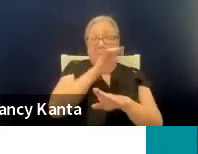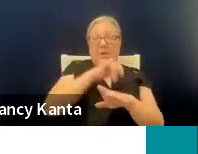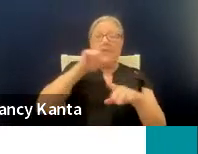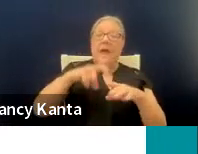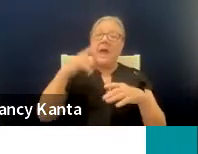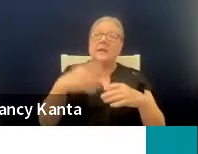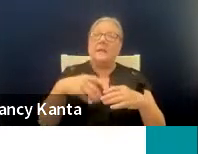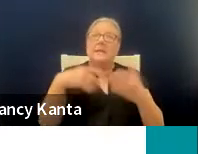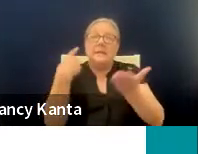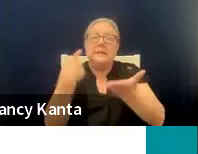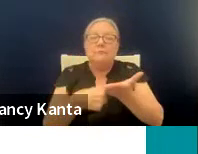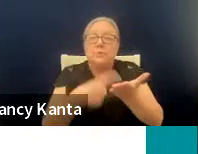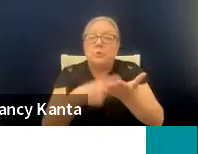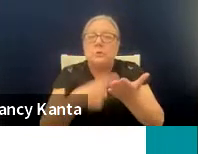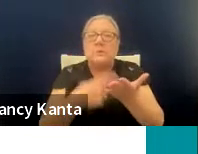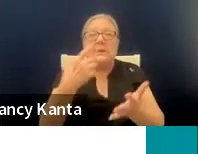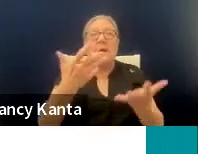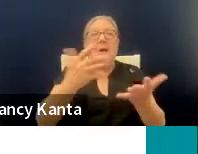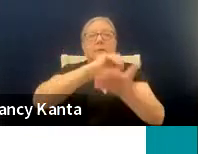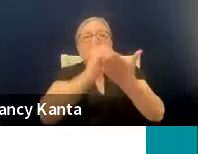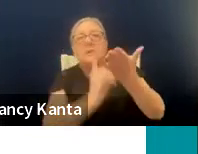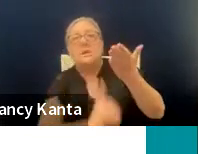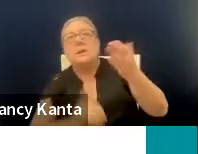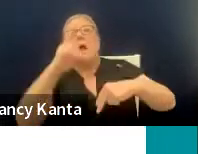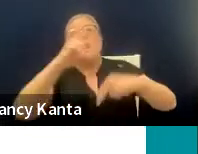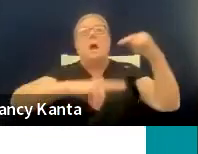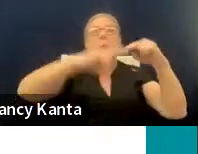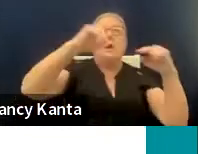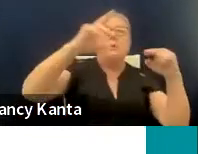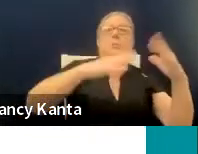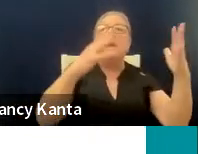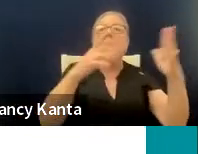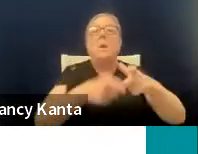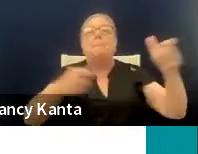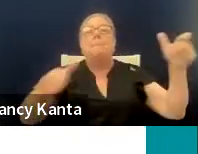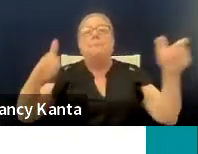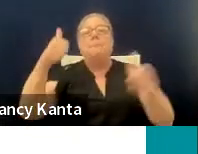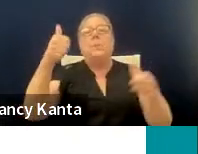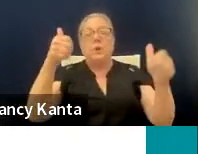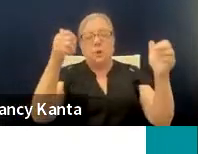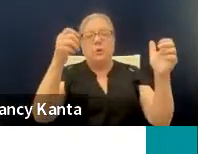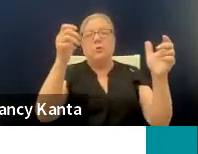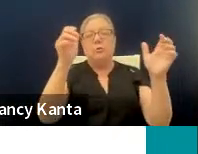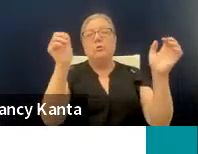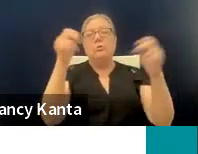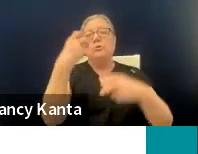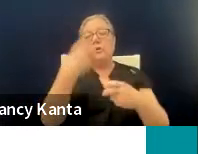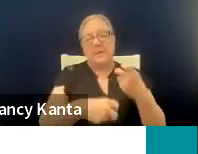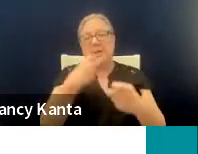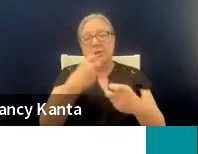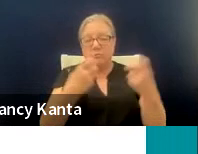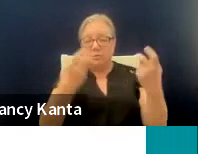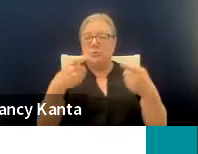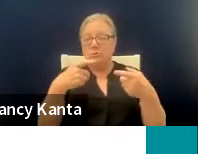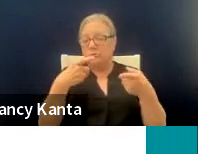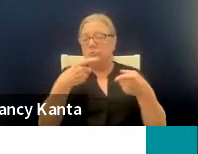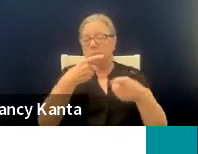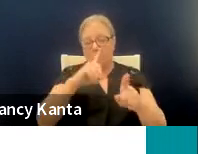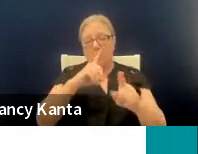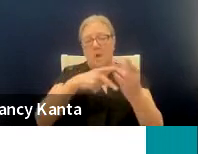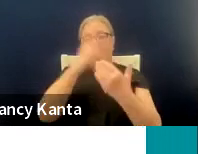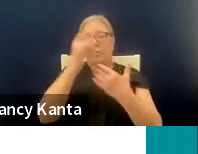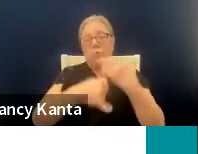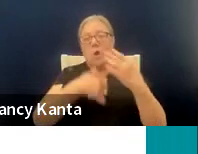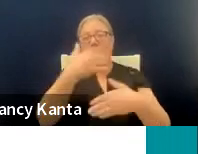bit of a call back to how some of these larger issues will be addressed as the project goes on, and how, you know, this is the beginning of